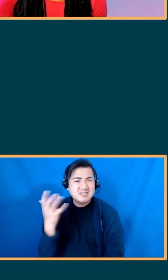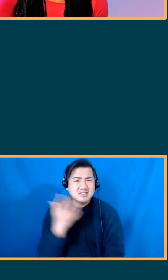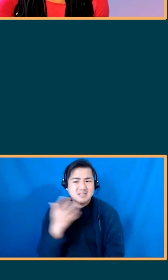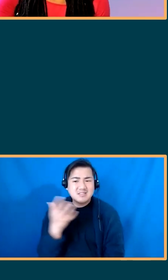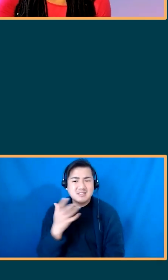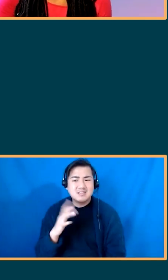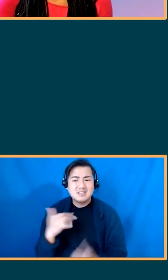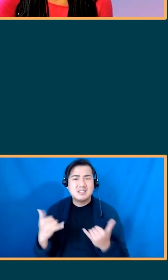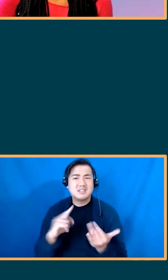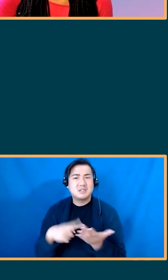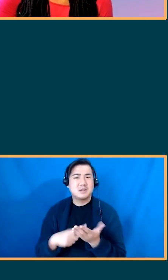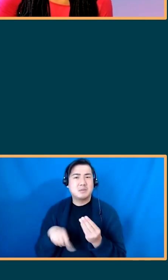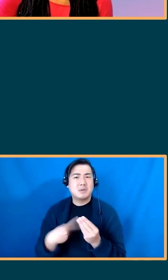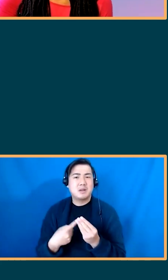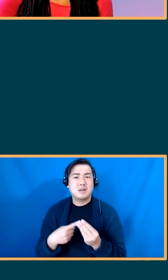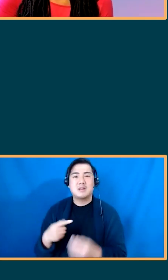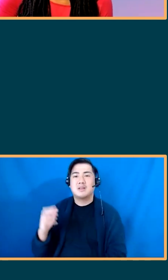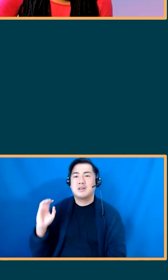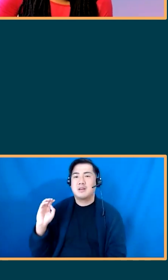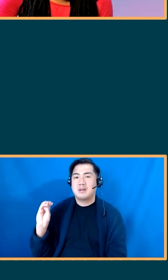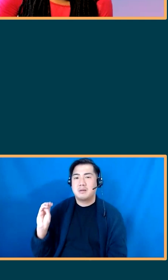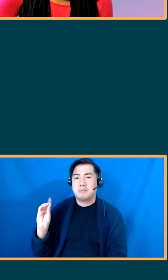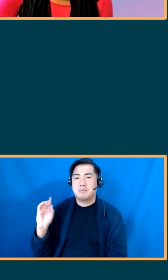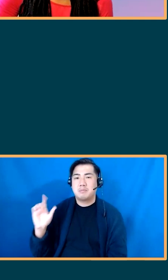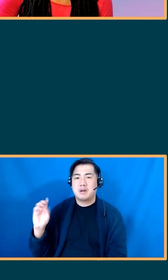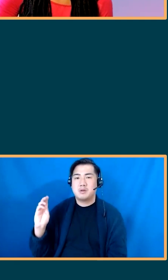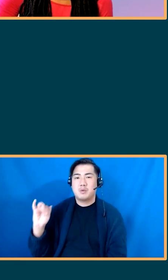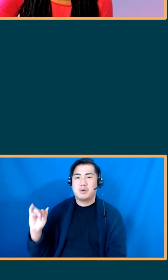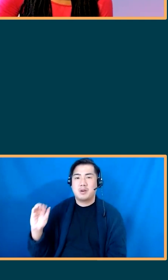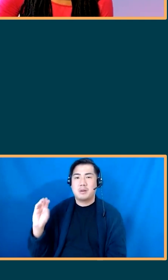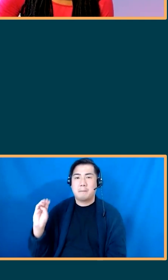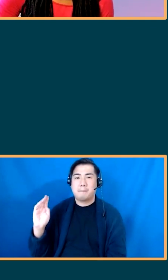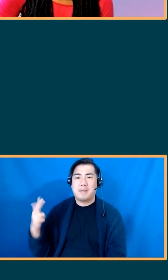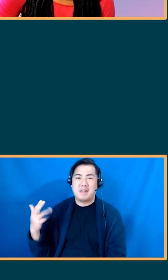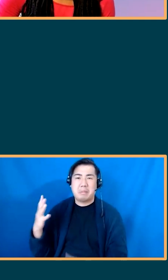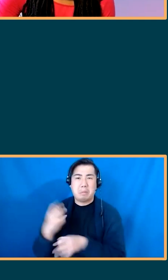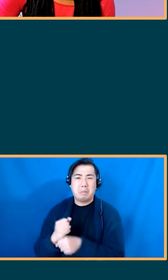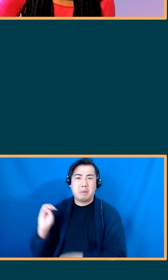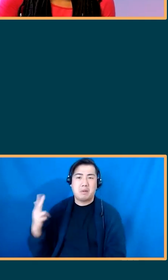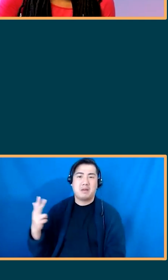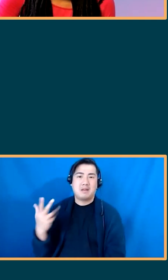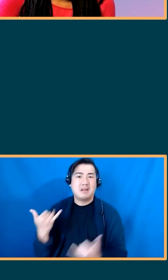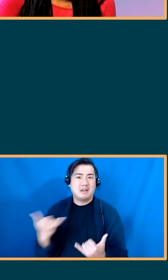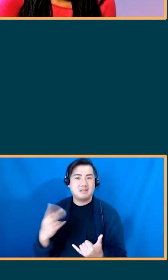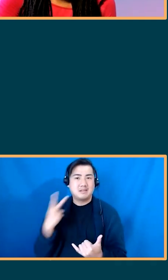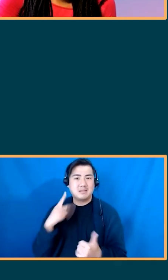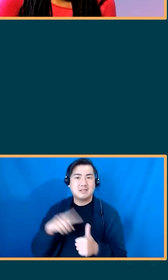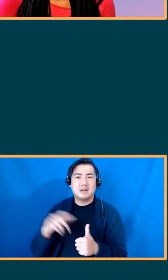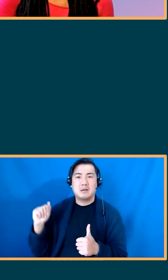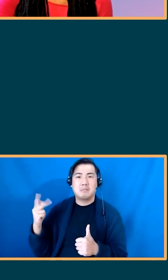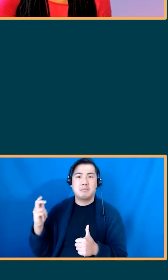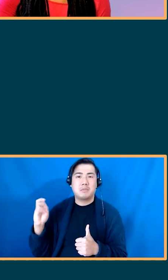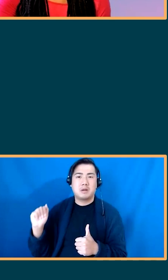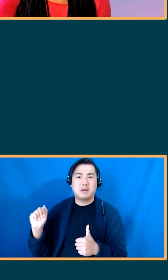the model minority myth, and we are joined by the one and only Aparna Ray,